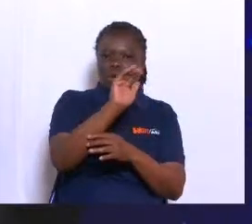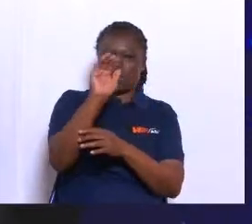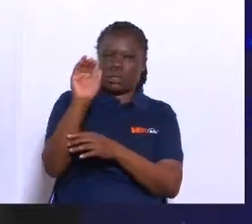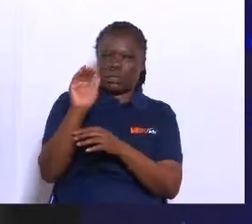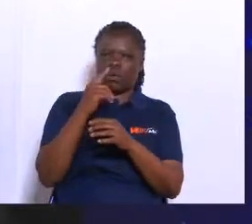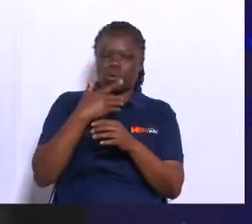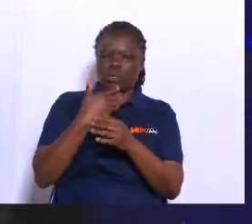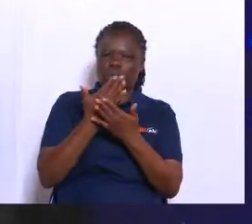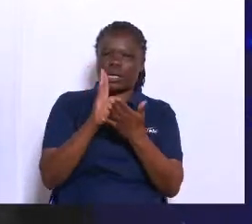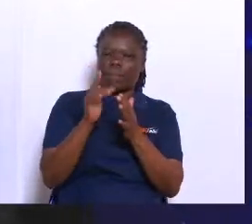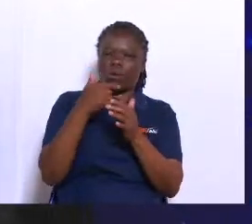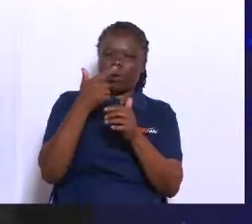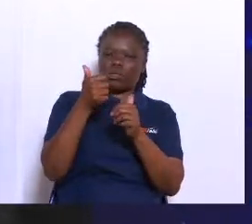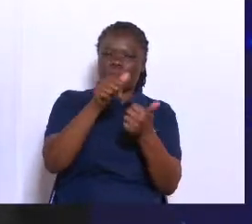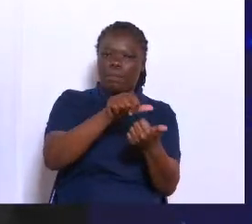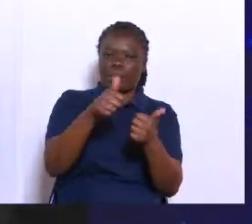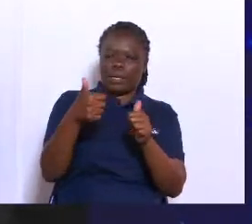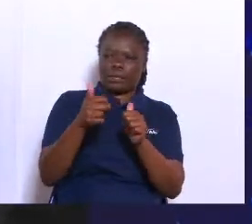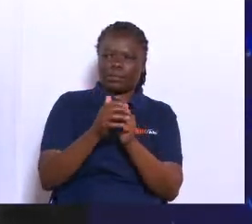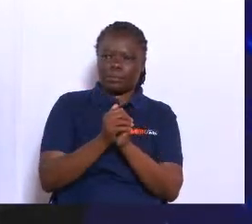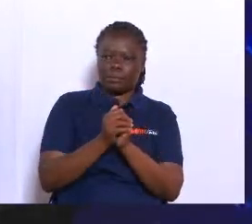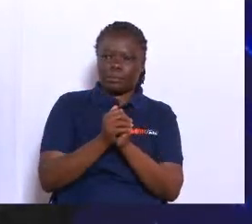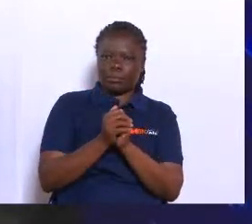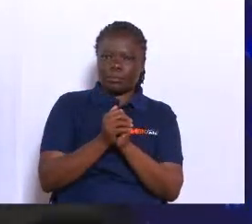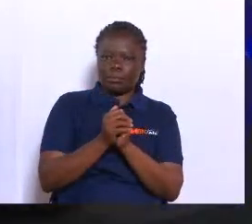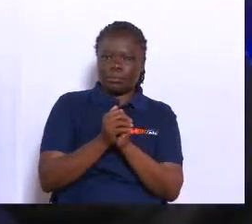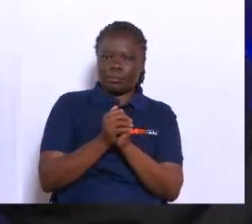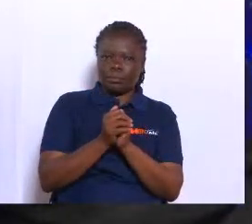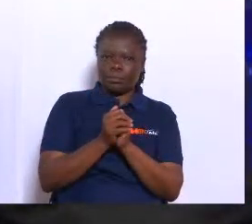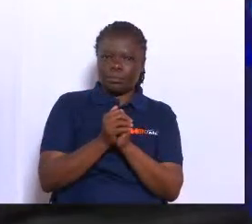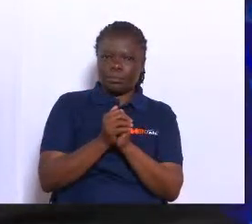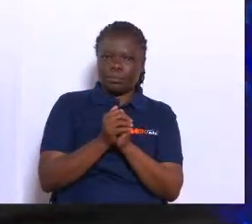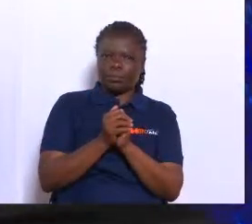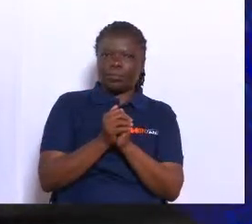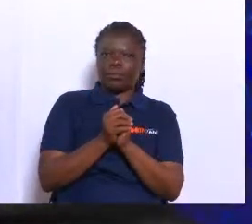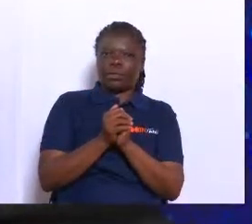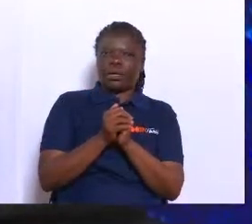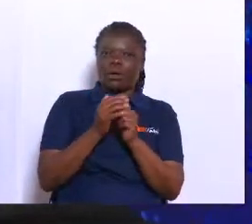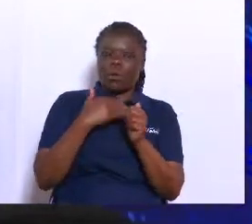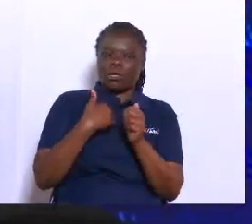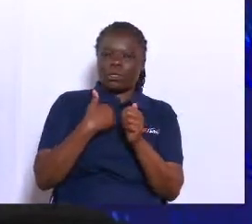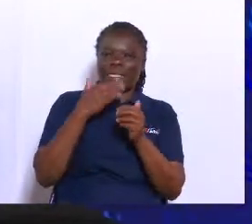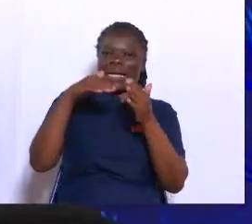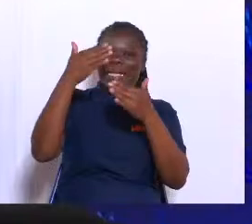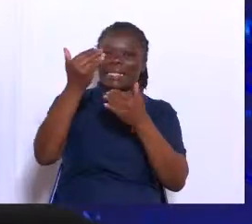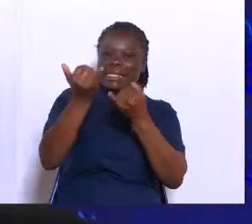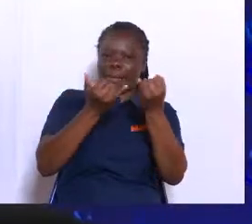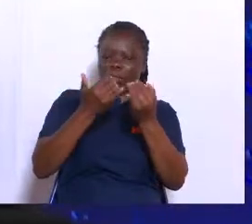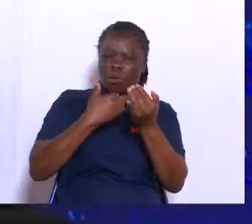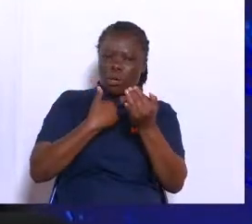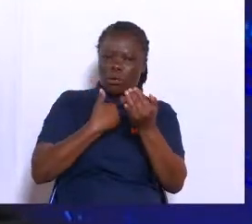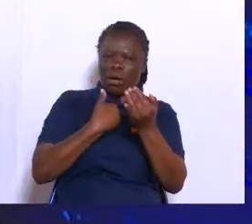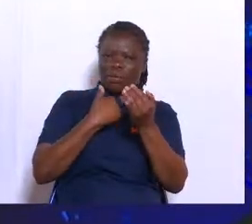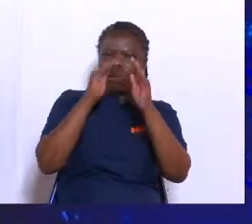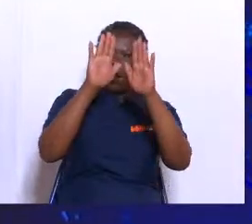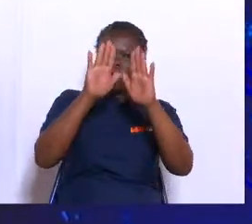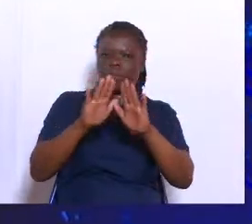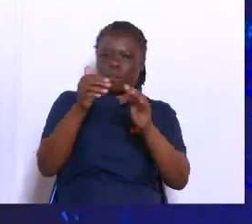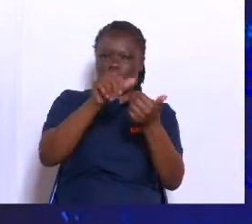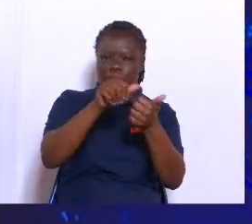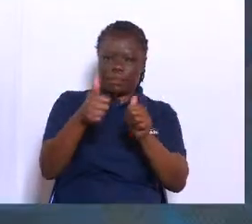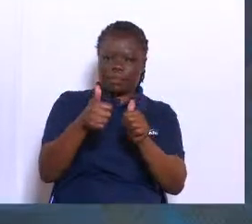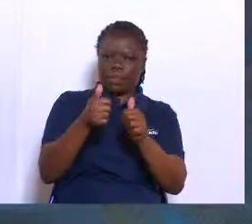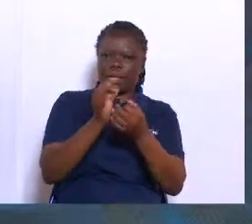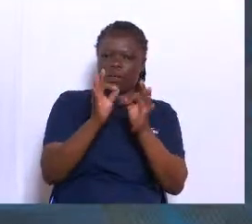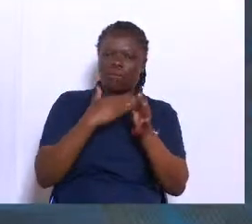to be baptized. Next Sabbath, we're going to have a wonderful baptism. If you want to be part of that, I want you to